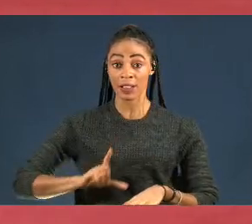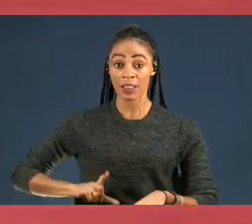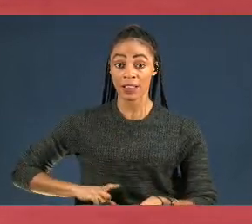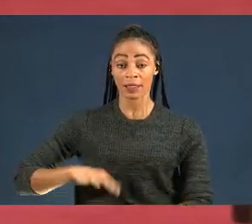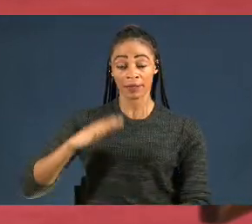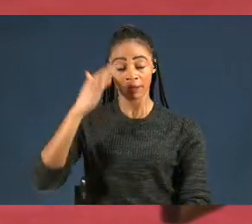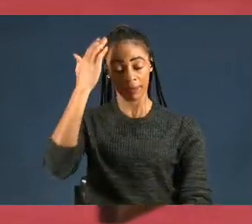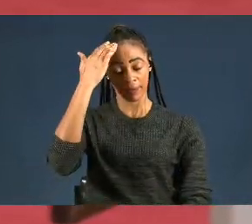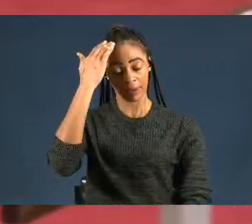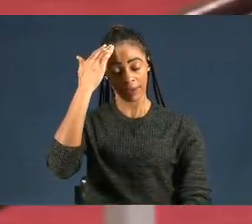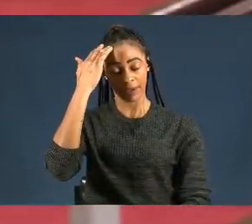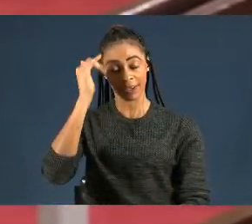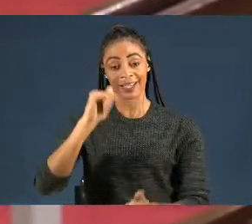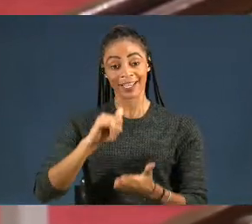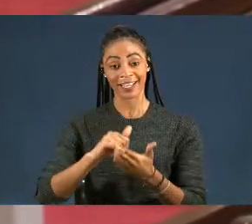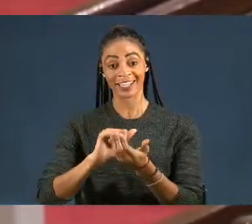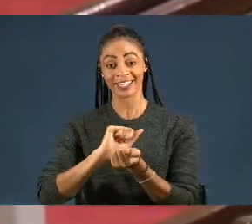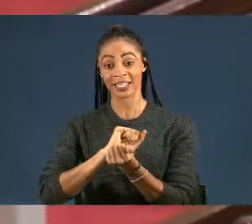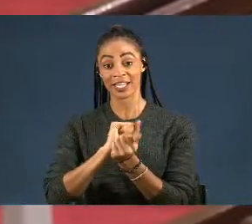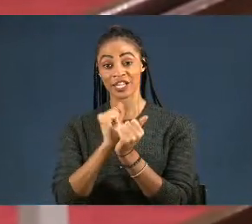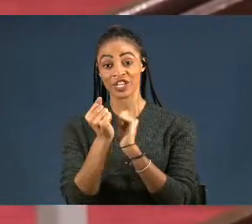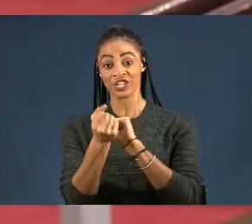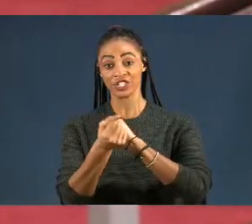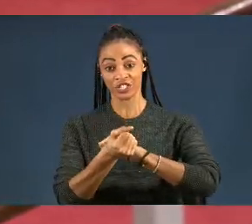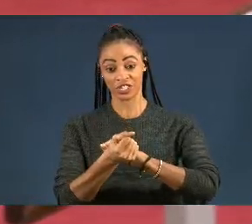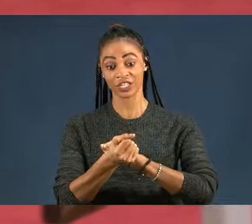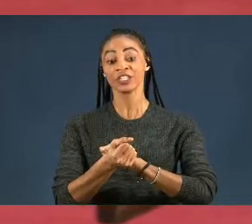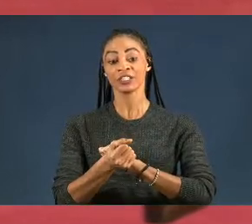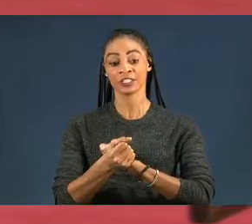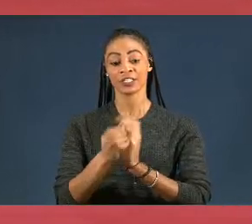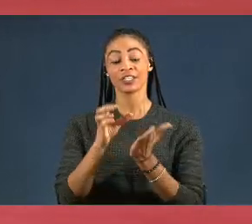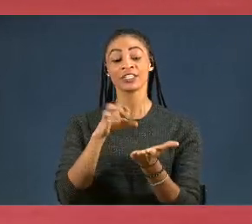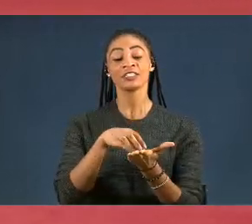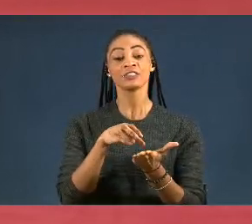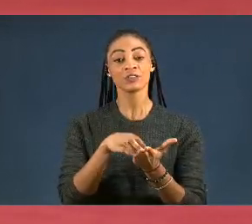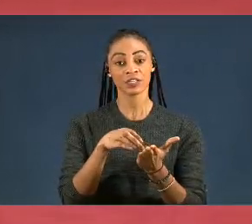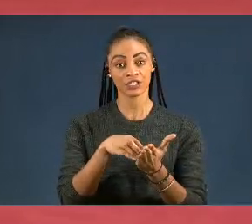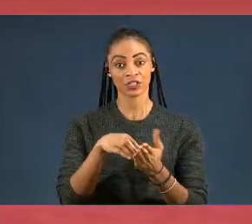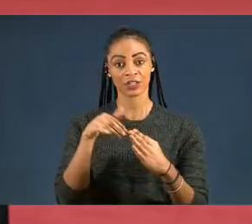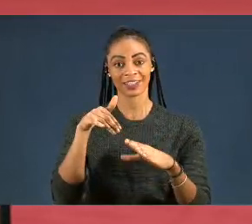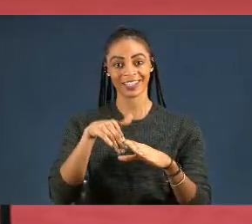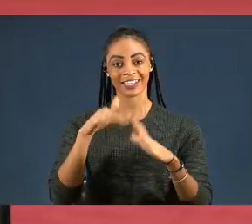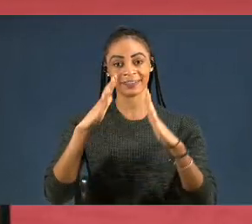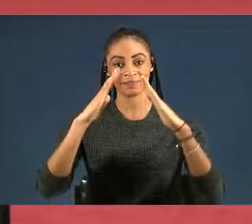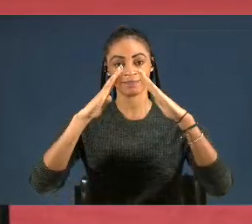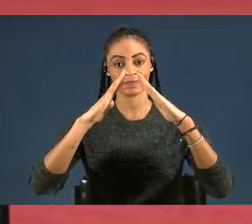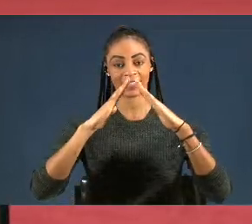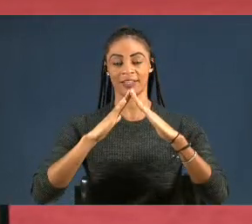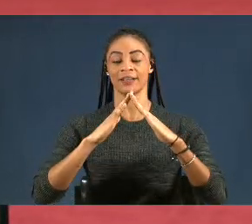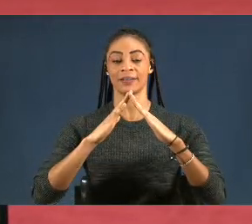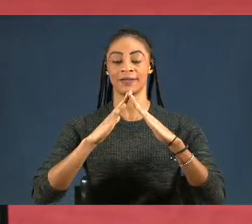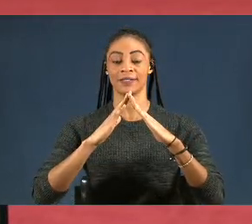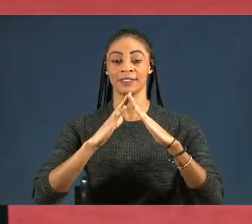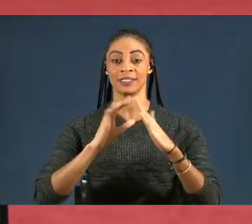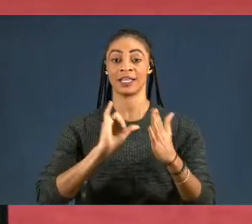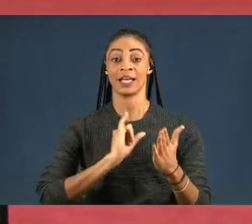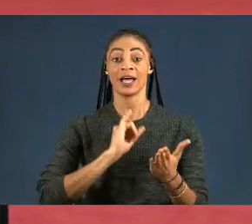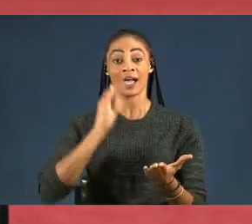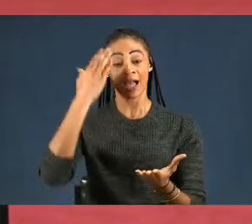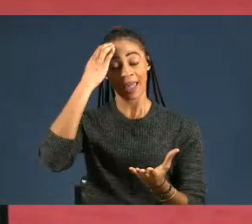it shifted the environment of the house, shifted the smell of the house. I want to